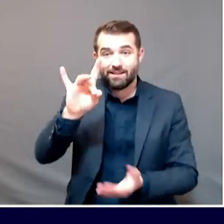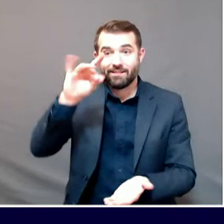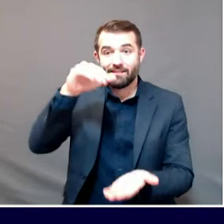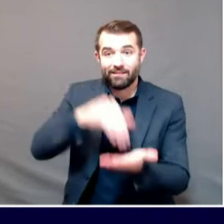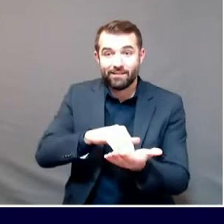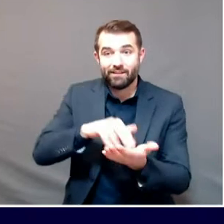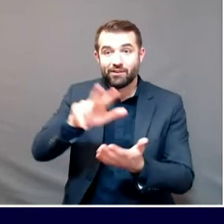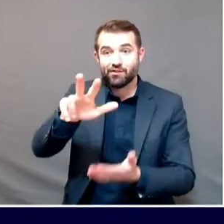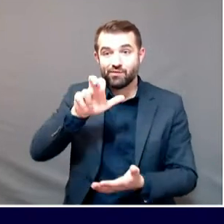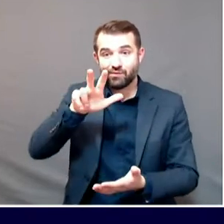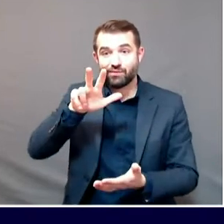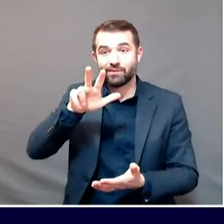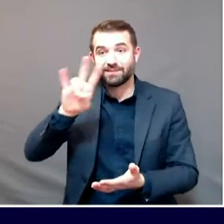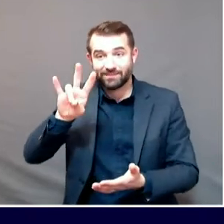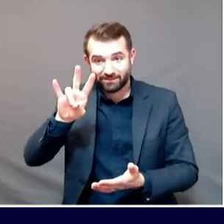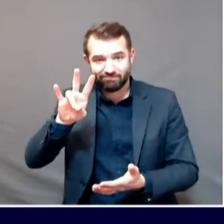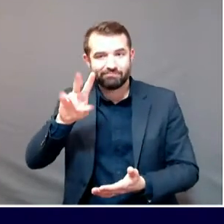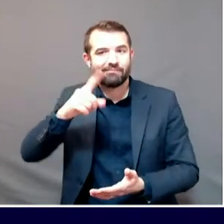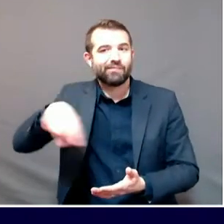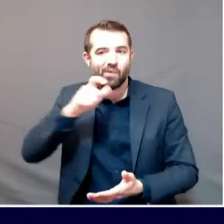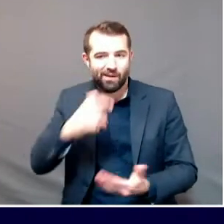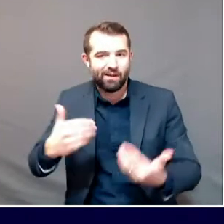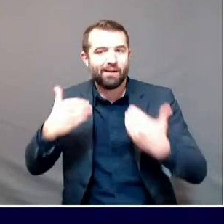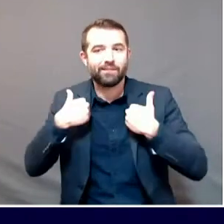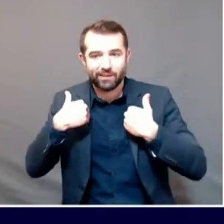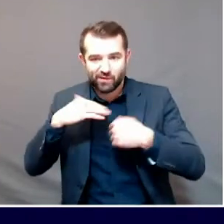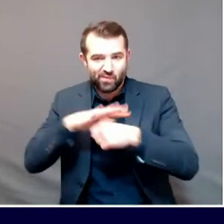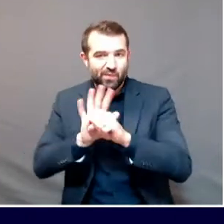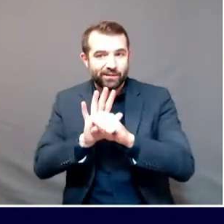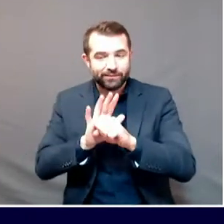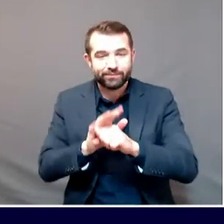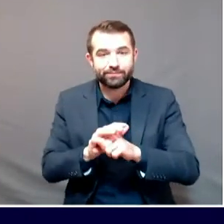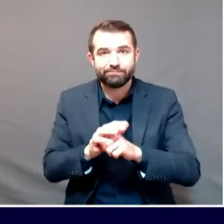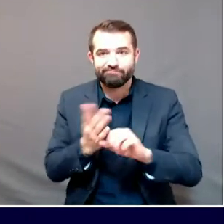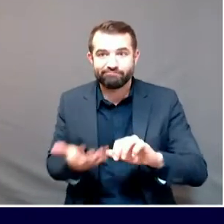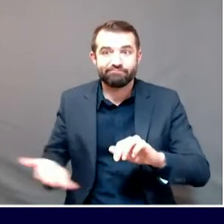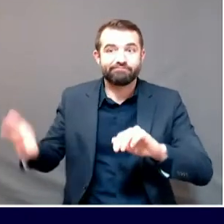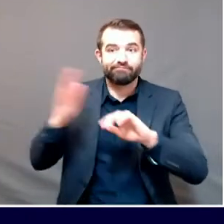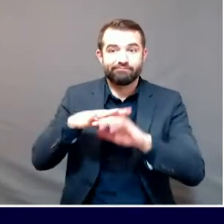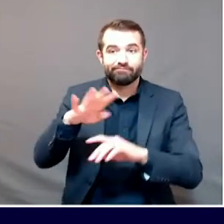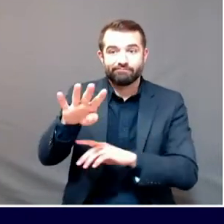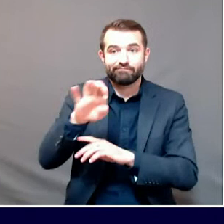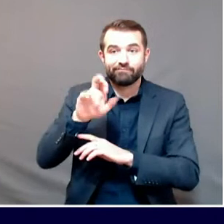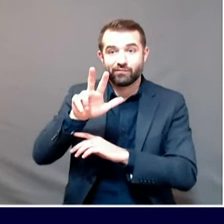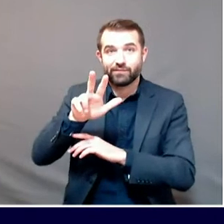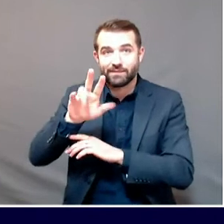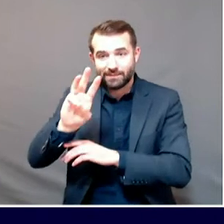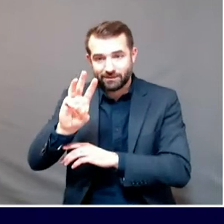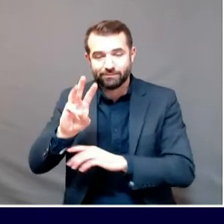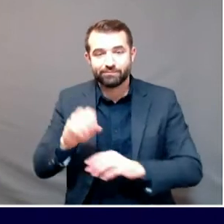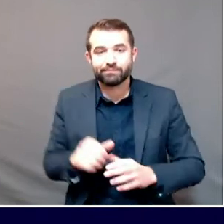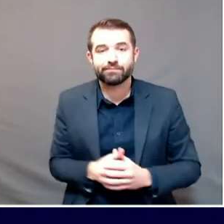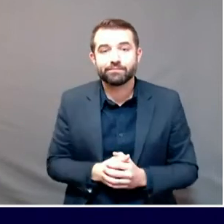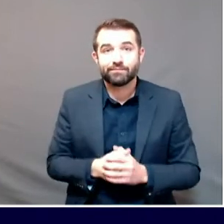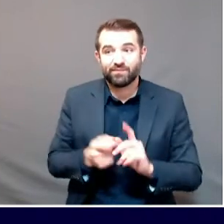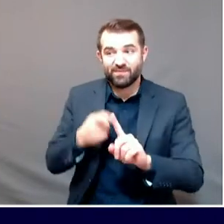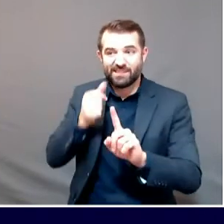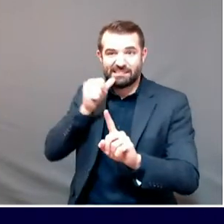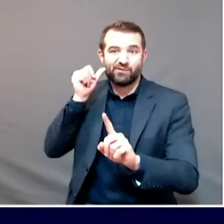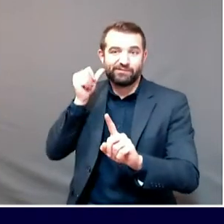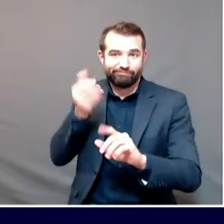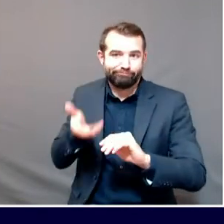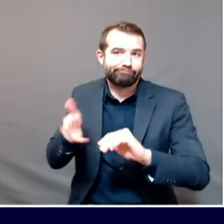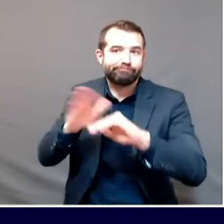18,337 individuals with COVID-19, an increase of 436 cases since yesterday. Of